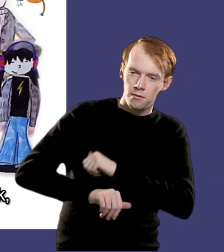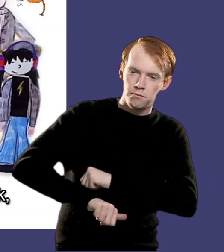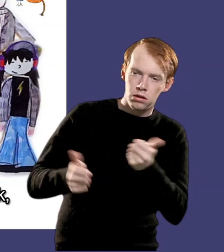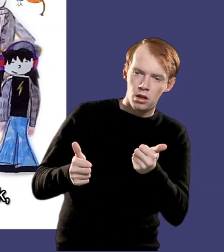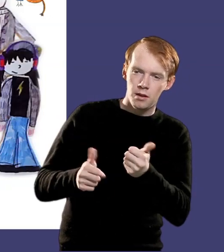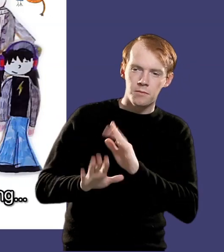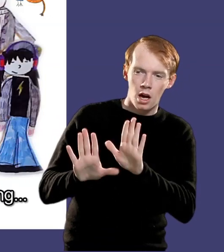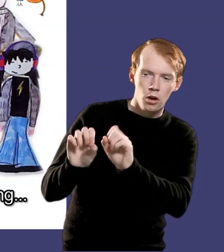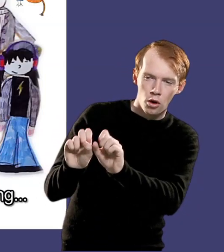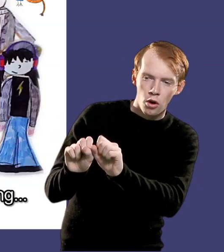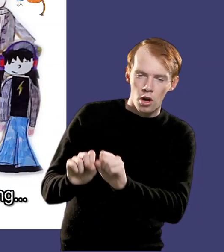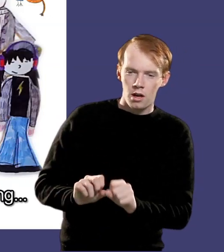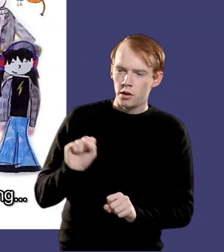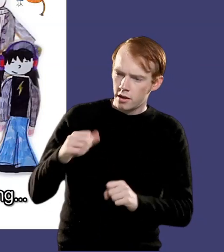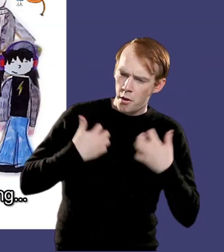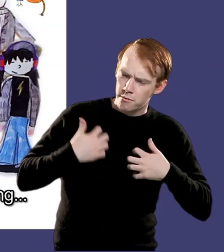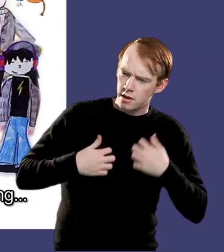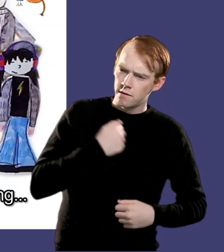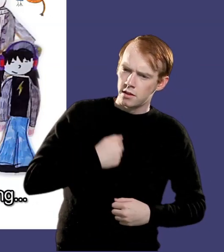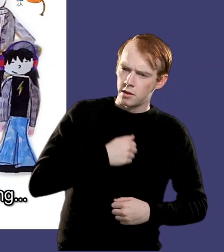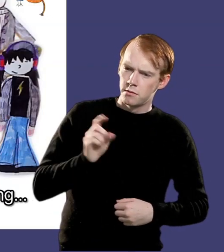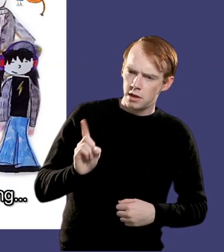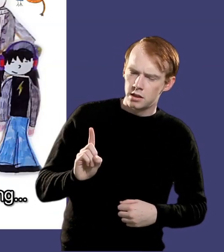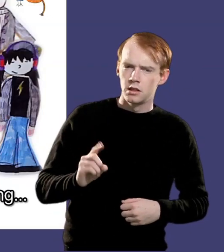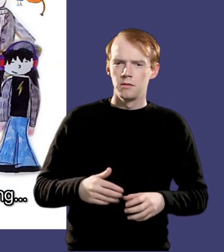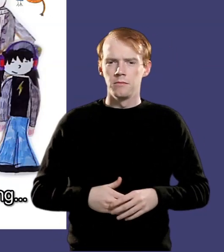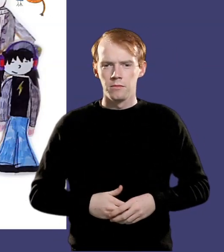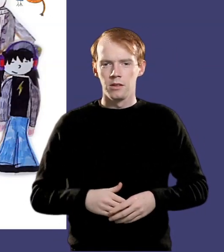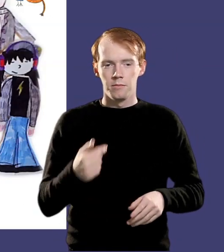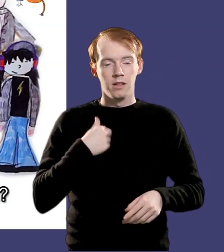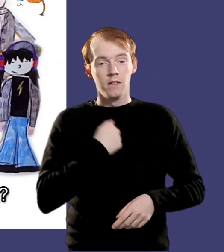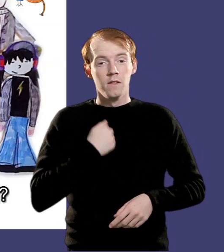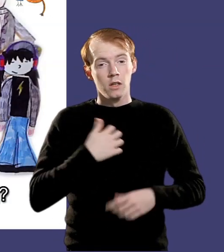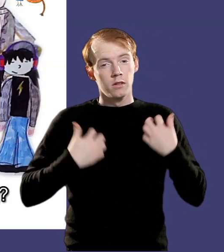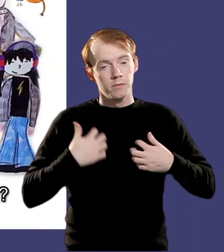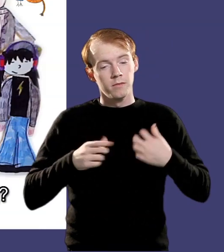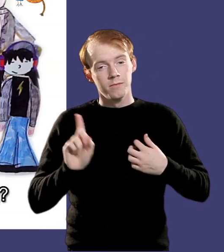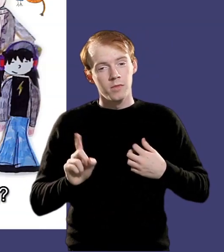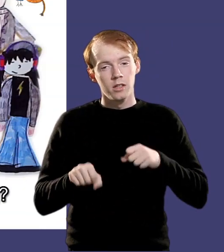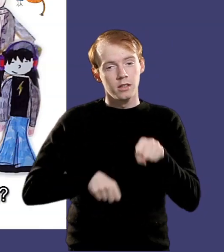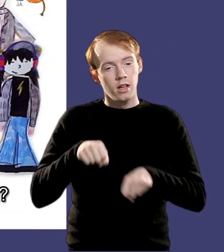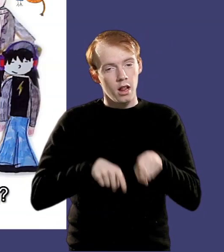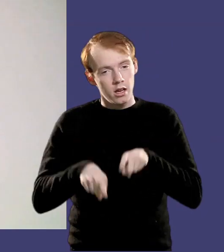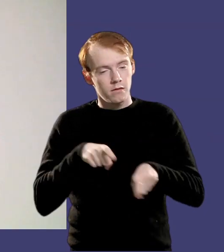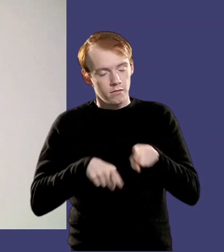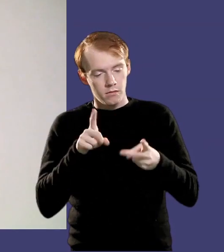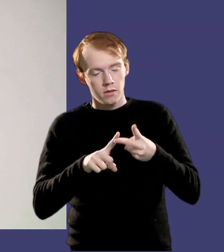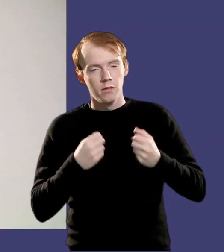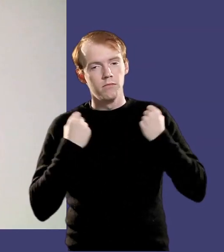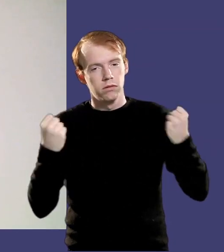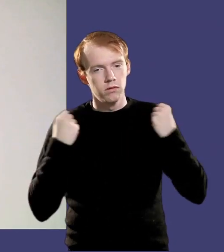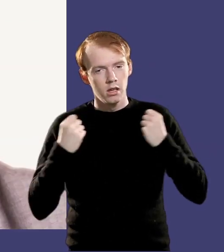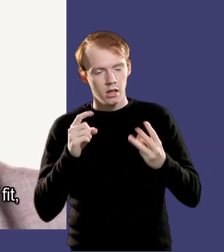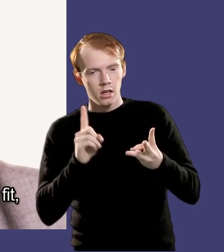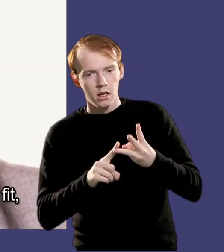work. But before you go, there's just one last thing. What's that? What are you thinking? What are your favourite